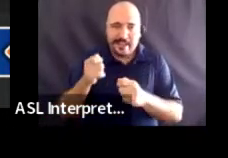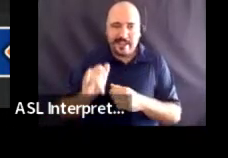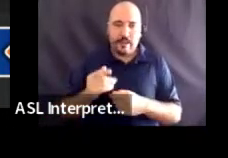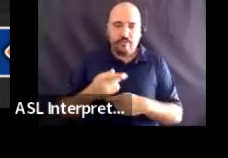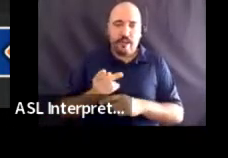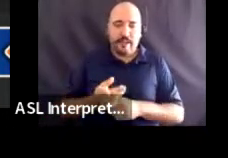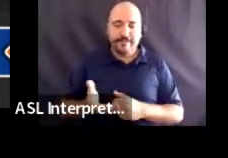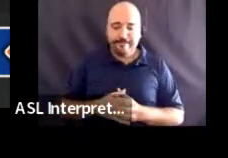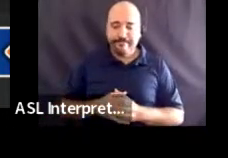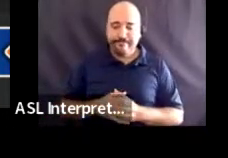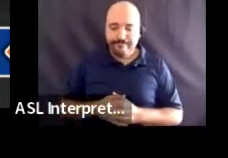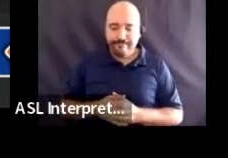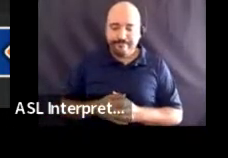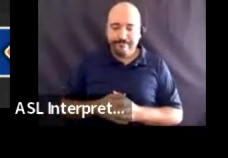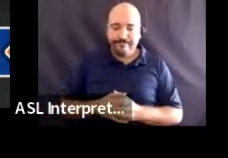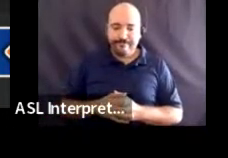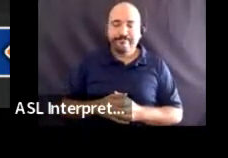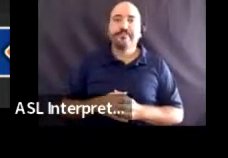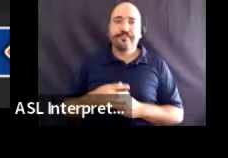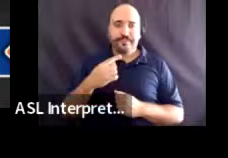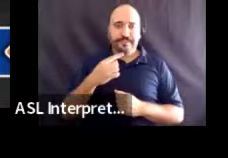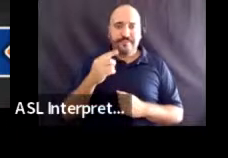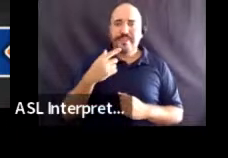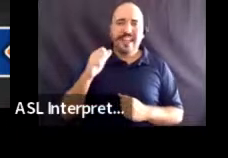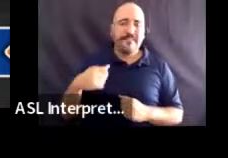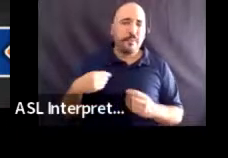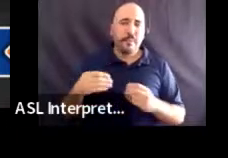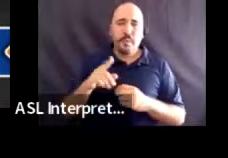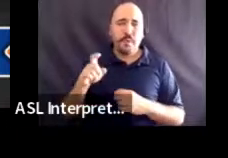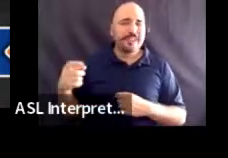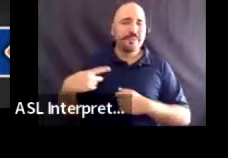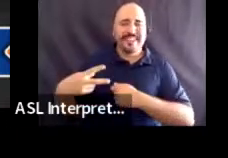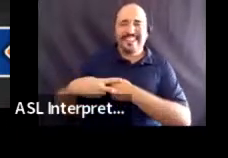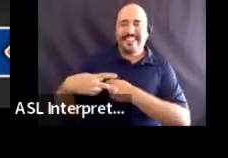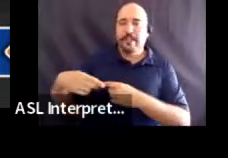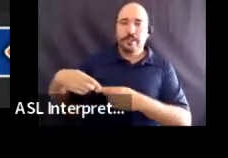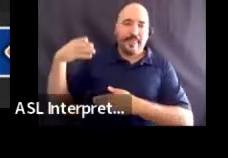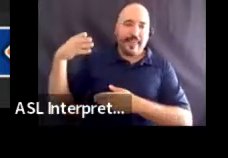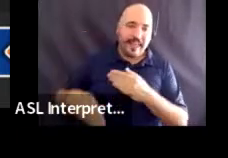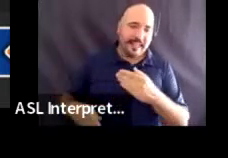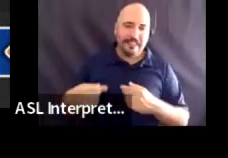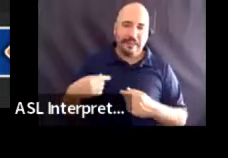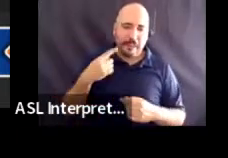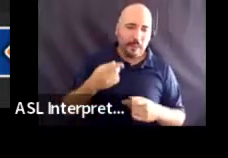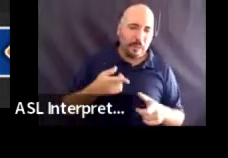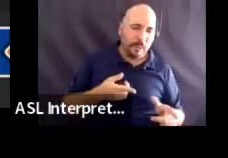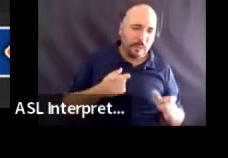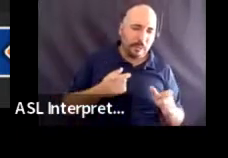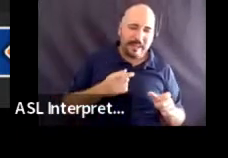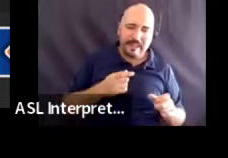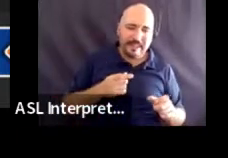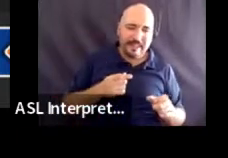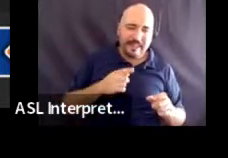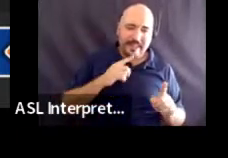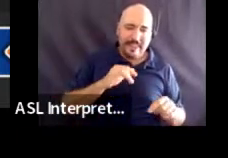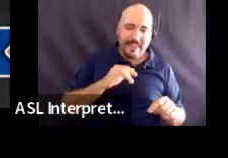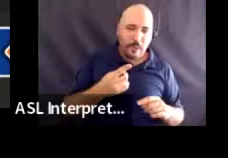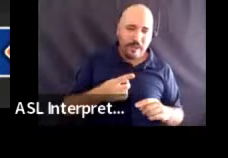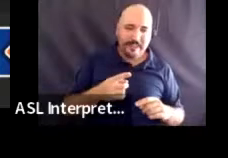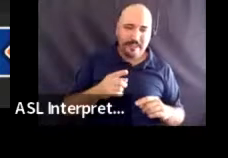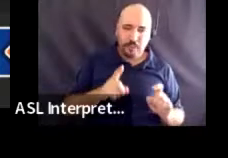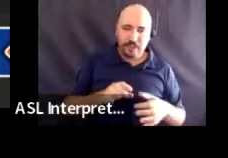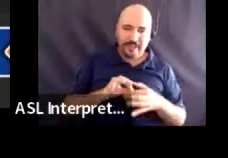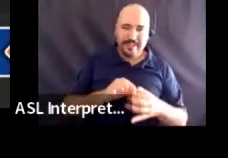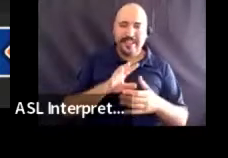product. Yeah, and we do have more questions, but we want to save them till the end. I just thought we could quickly answer this one since it was